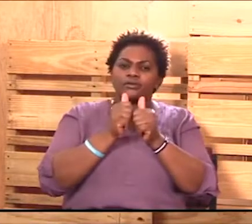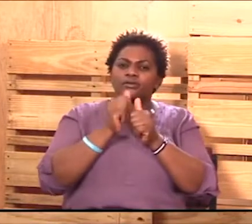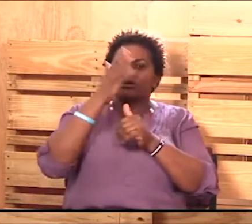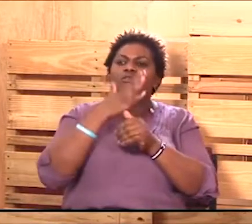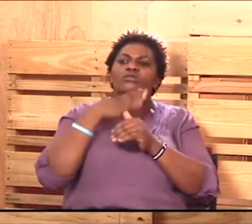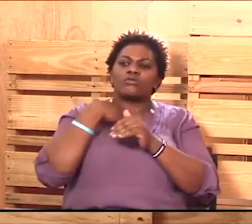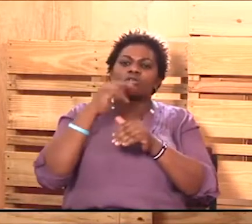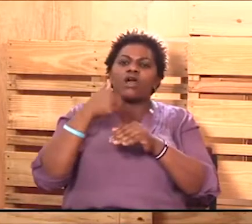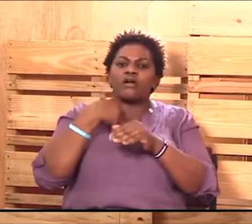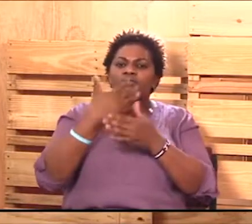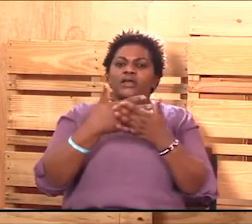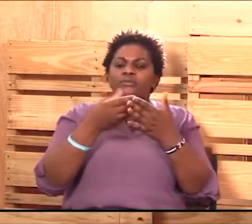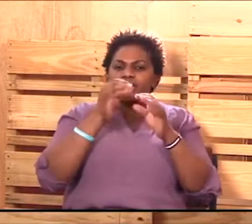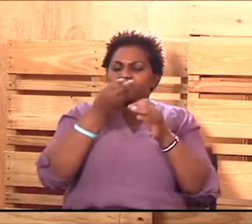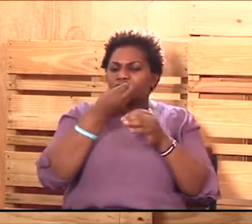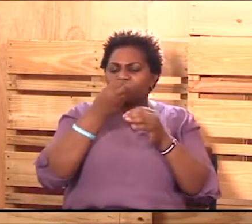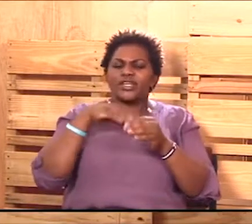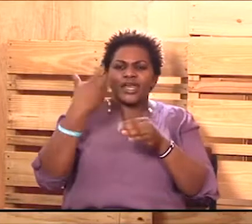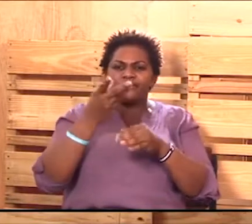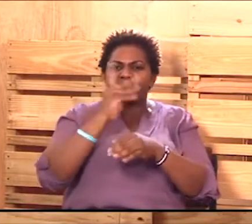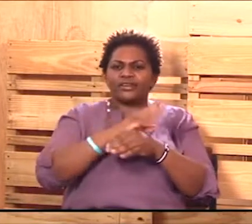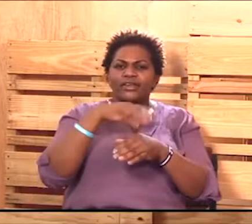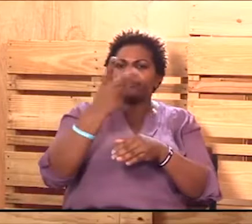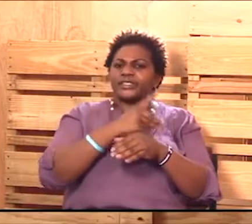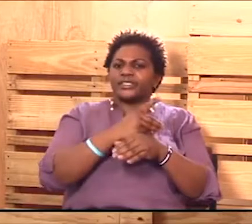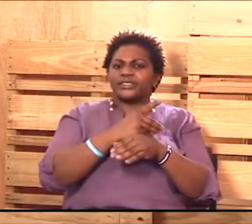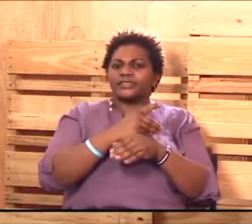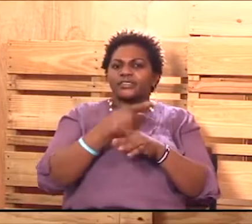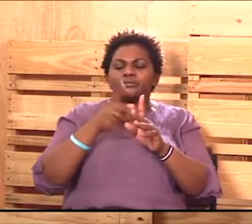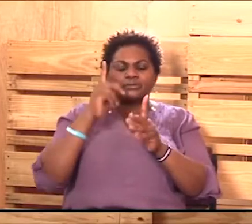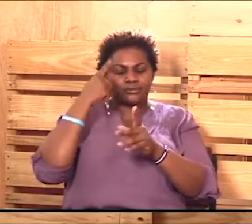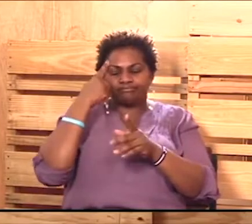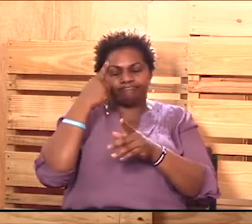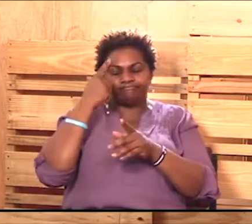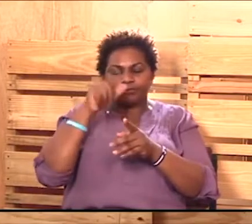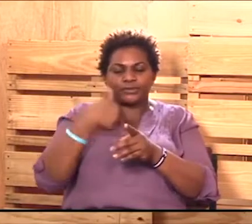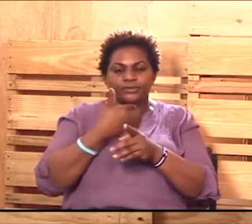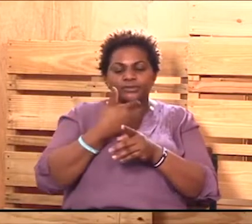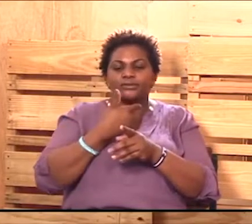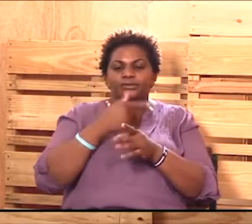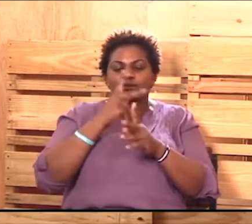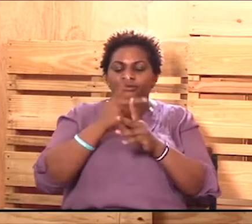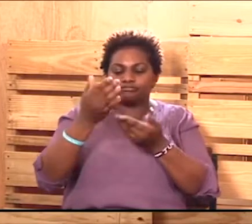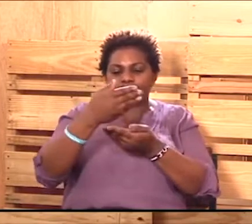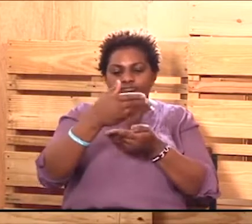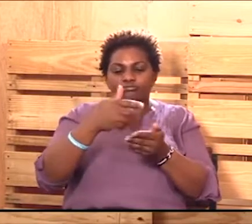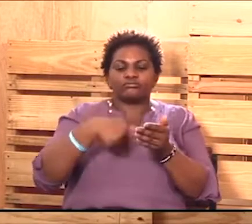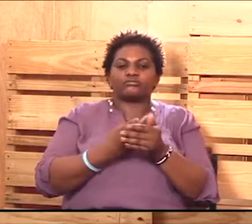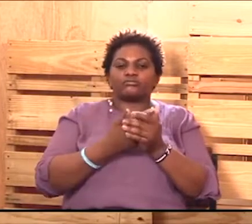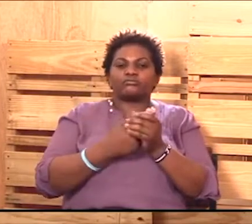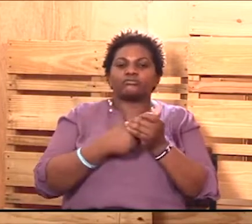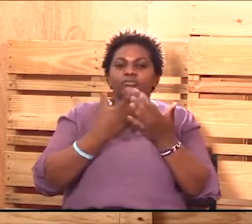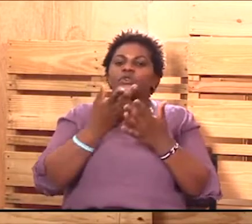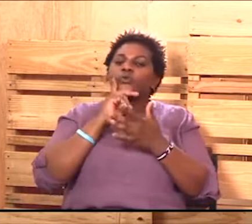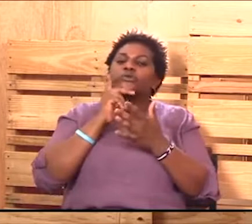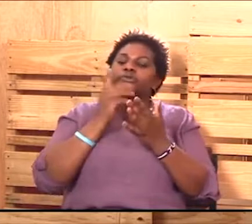God wanted them to have something fresh every day. But they thought, you know, let's keep a little bit more. We might come